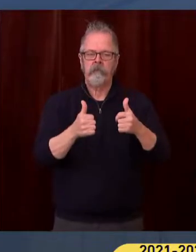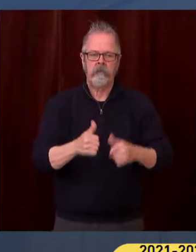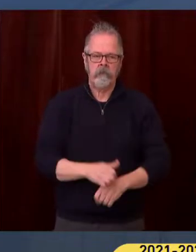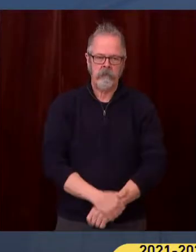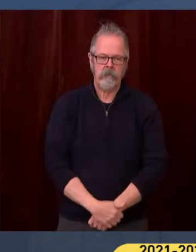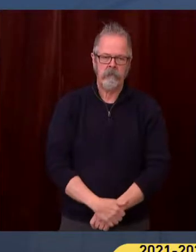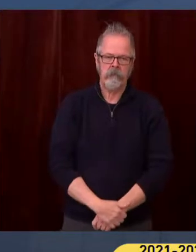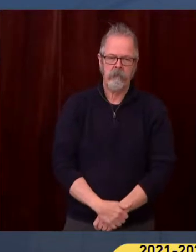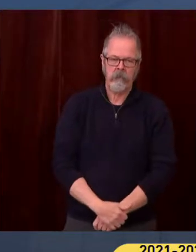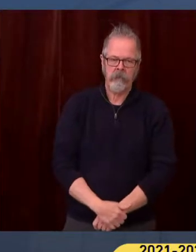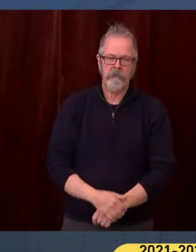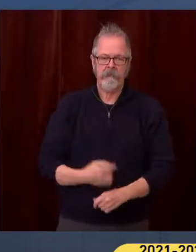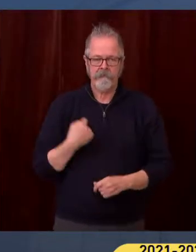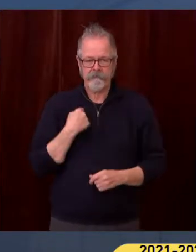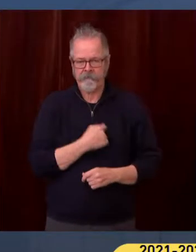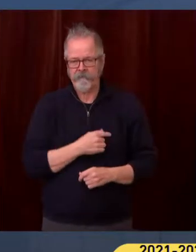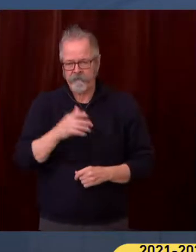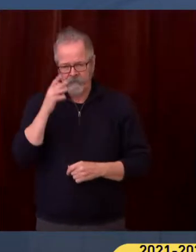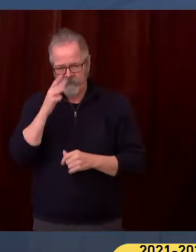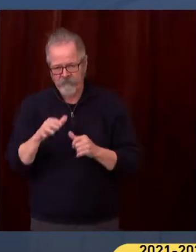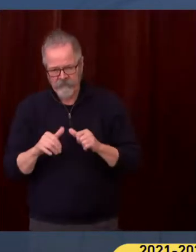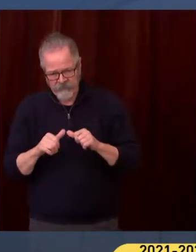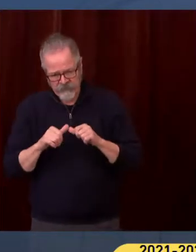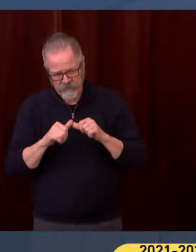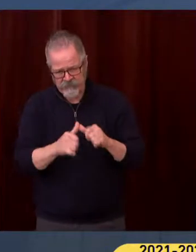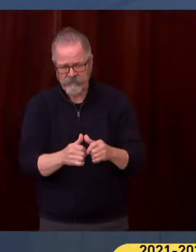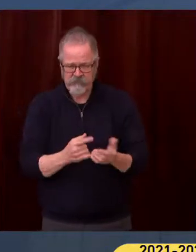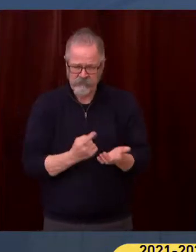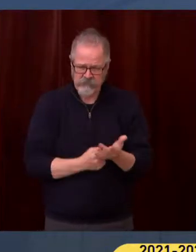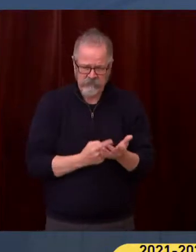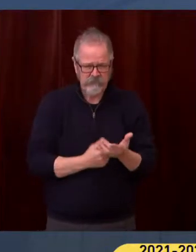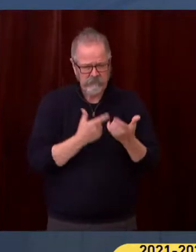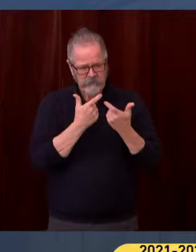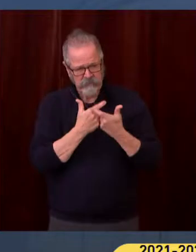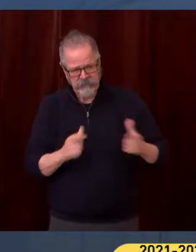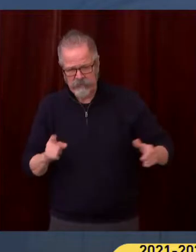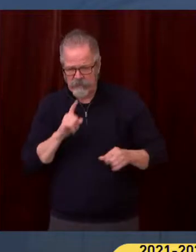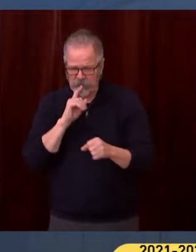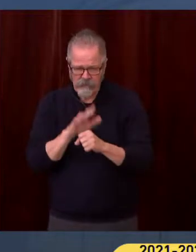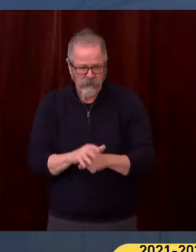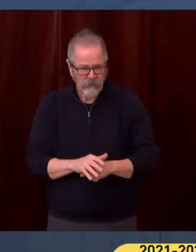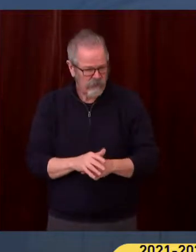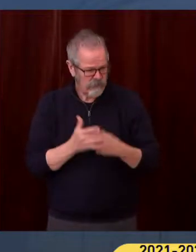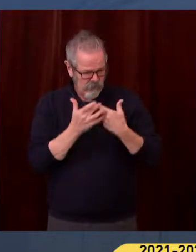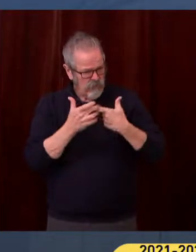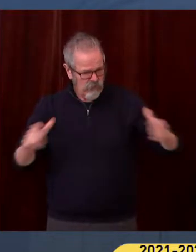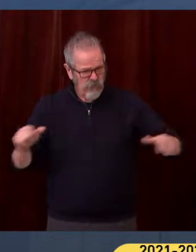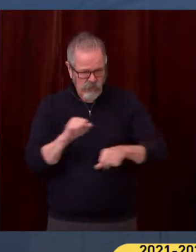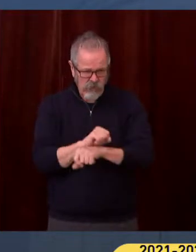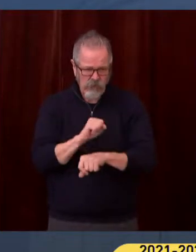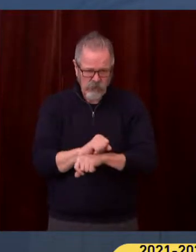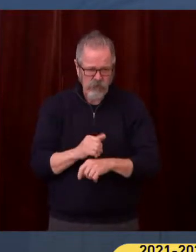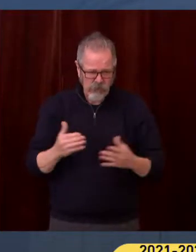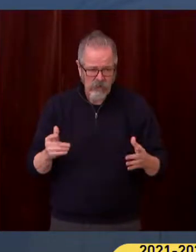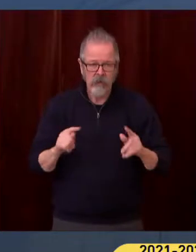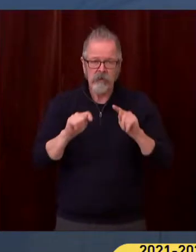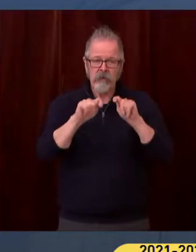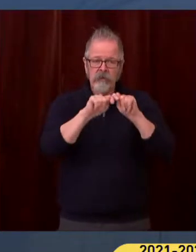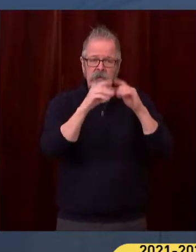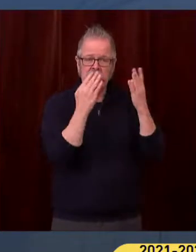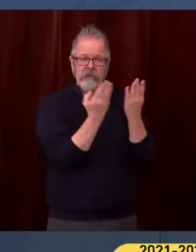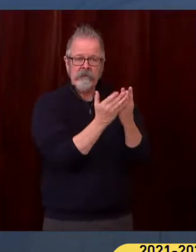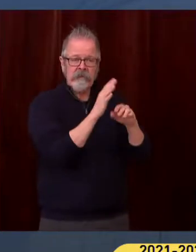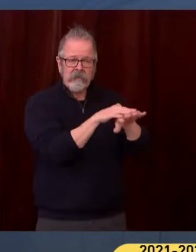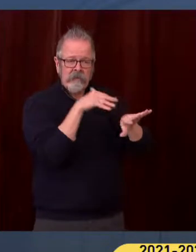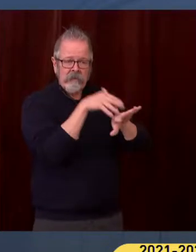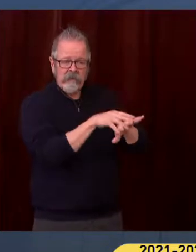set-asides for a lot of the projects that the tribes have identified that will restore Puget Sound and restore our ecosystems. And